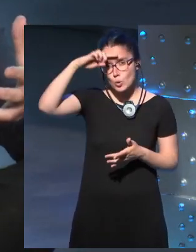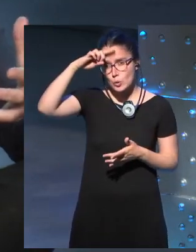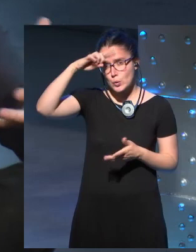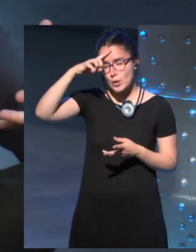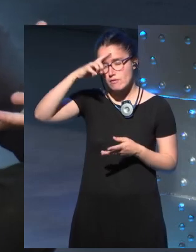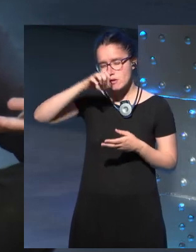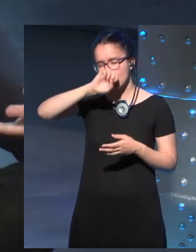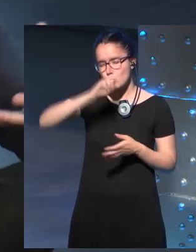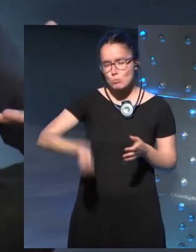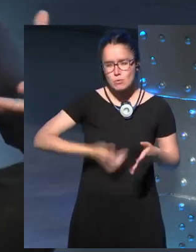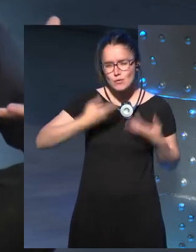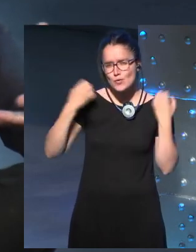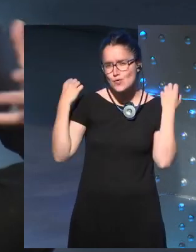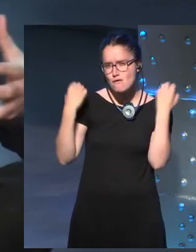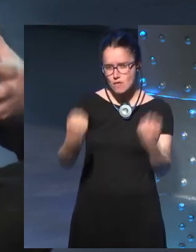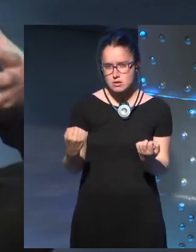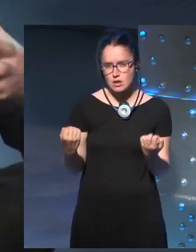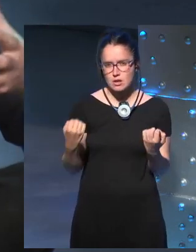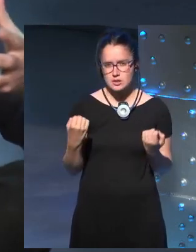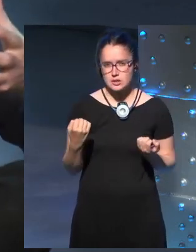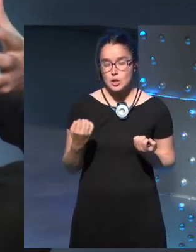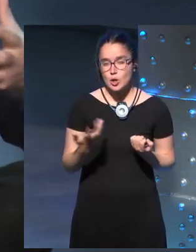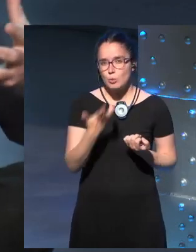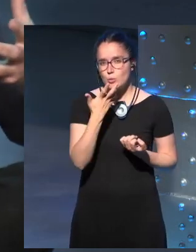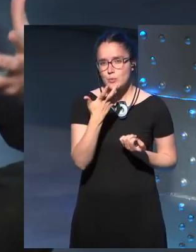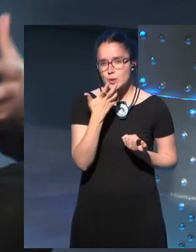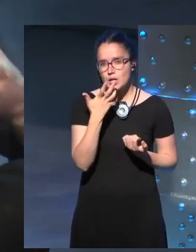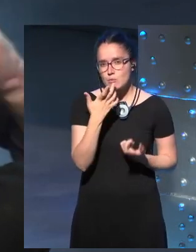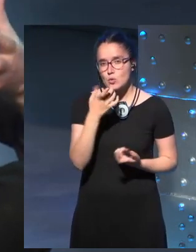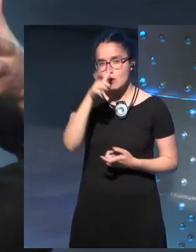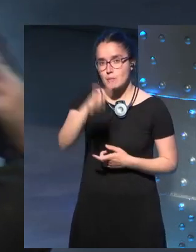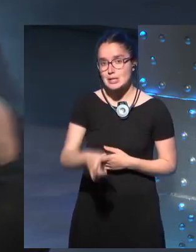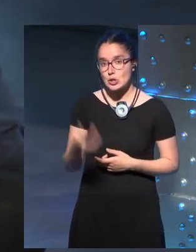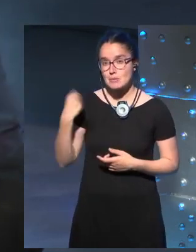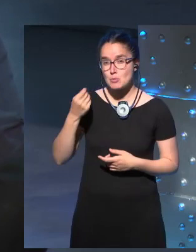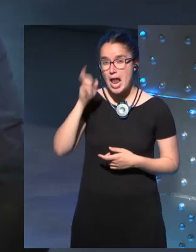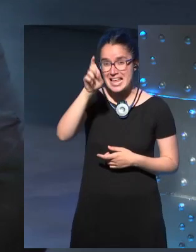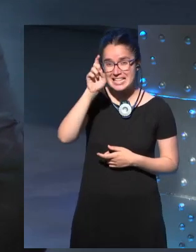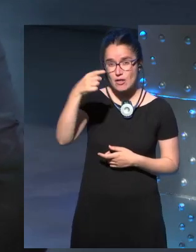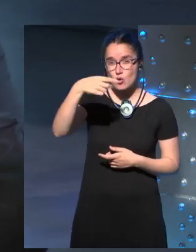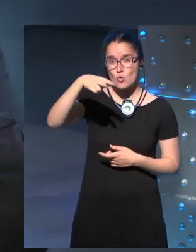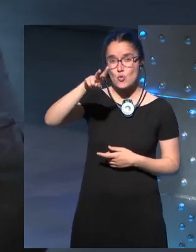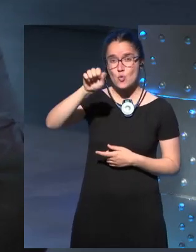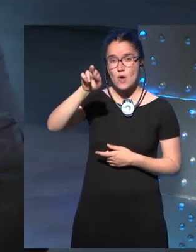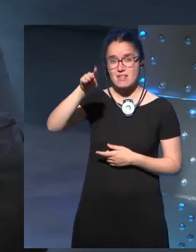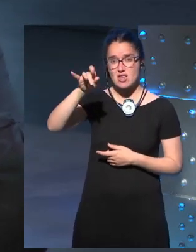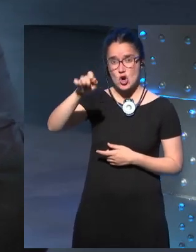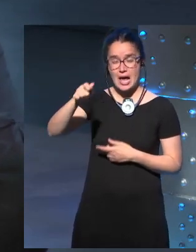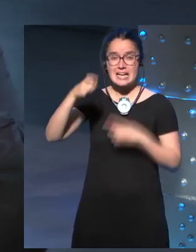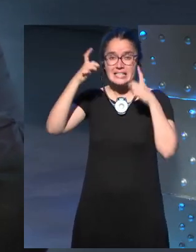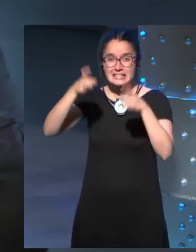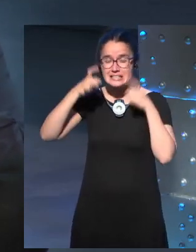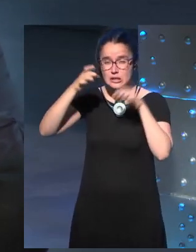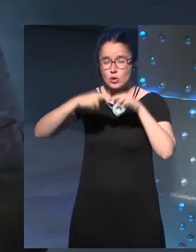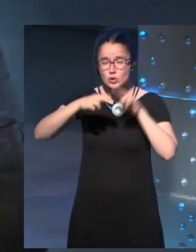There is someone, Guardiola, who's trying to build a certain vision of how football should be played,